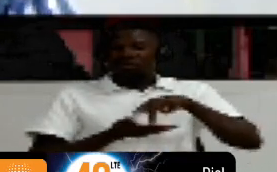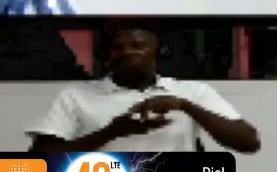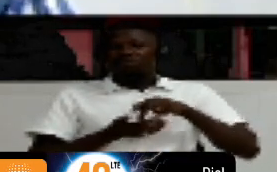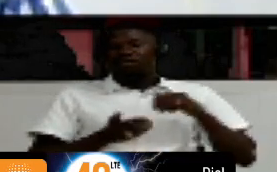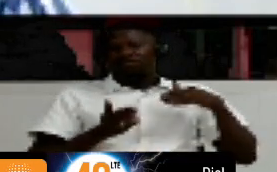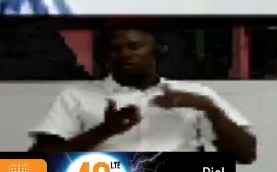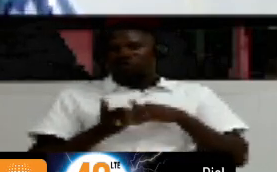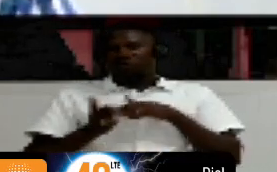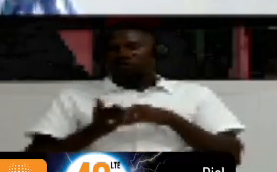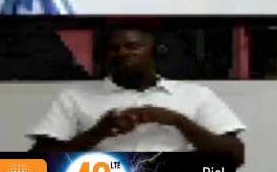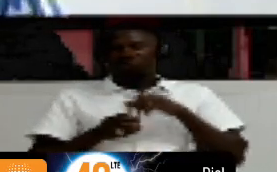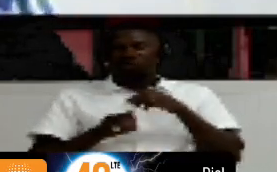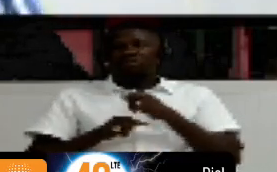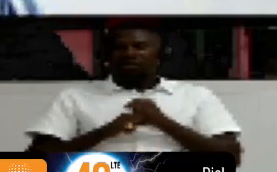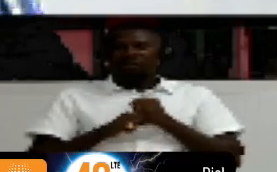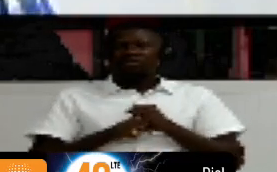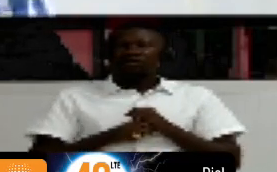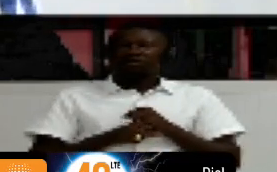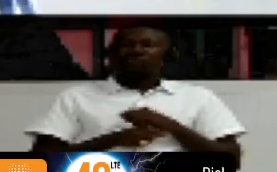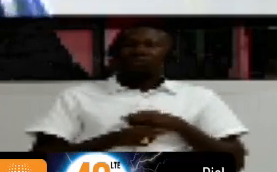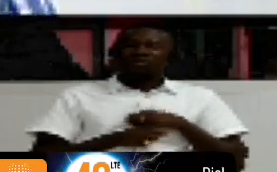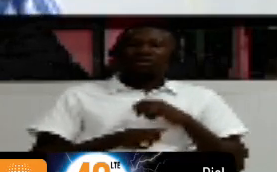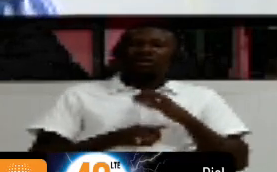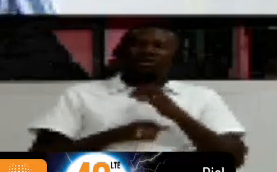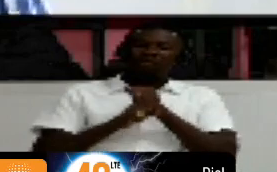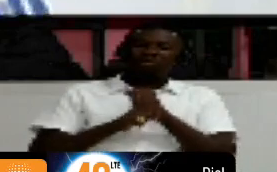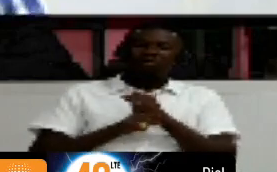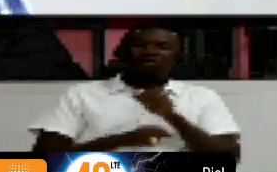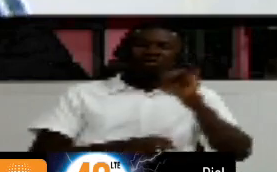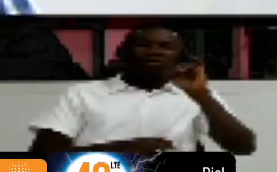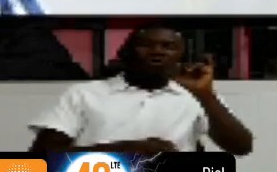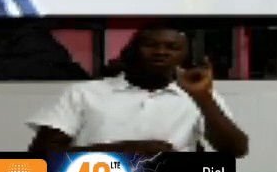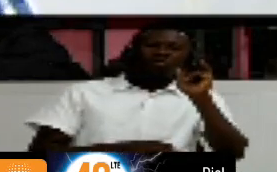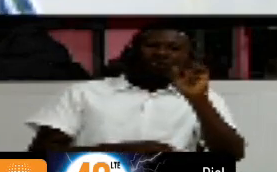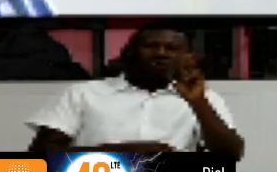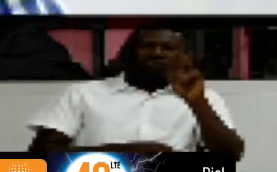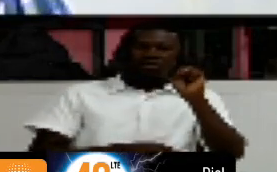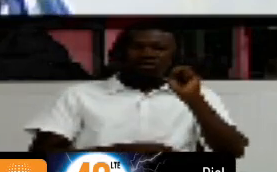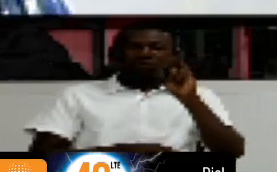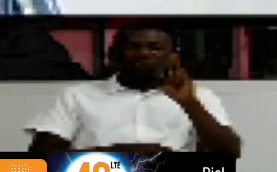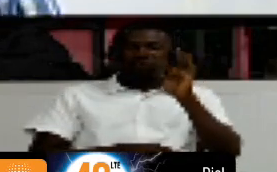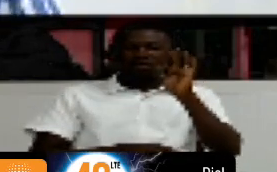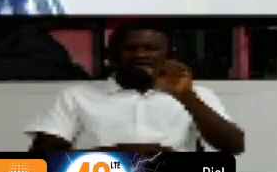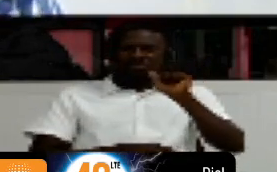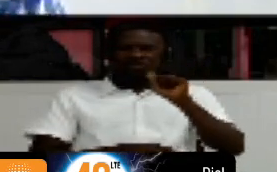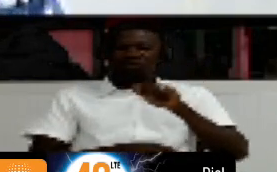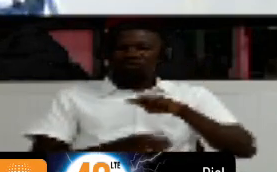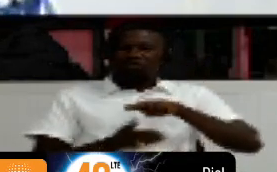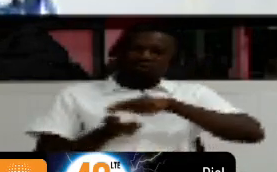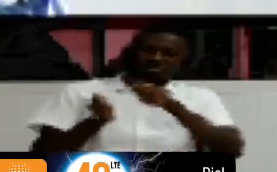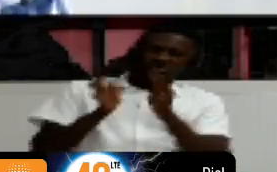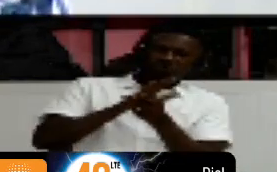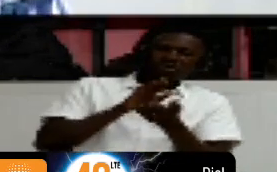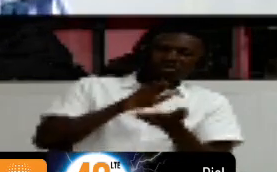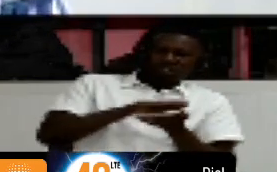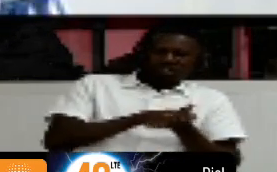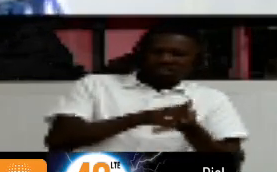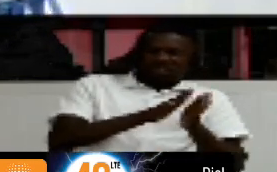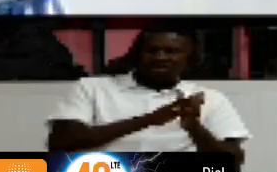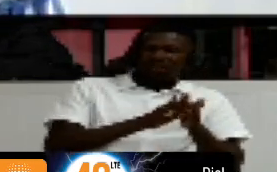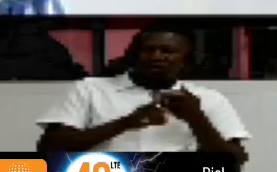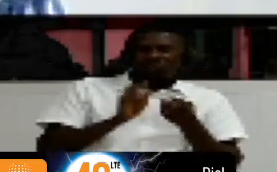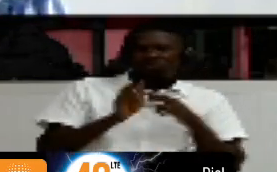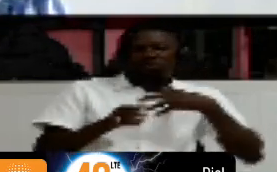force to do it at least to help Yusufa turn on the other side, like if he lies on one side and wanted to turn to the other